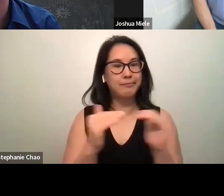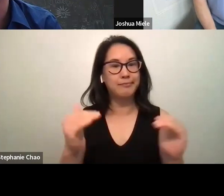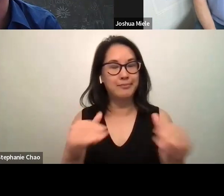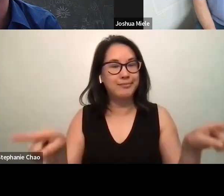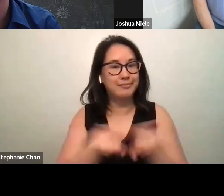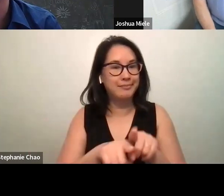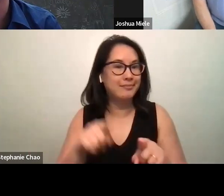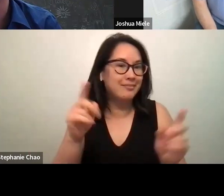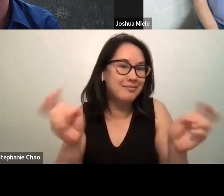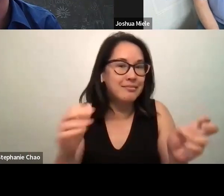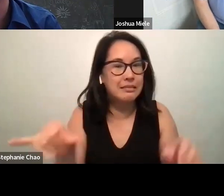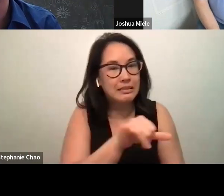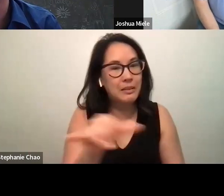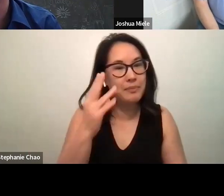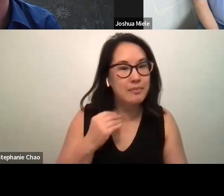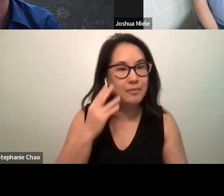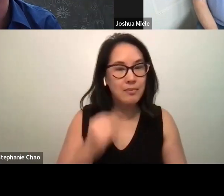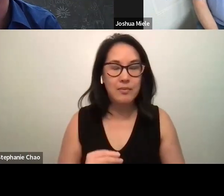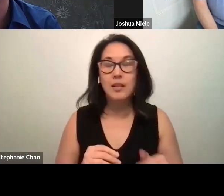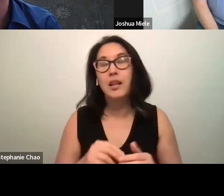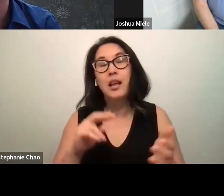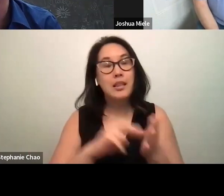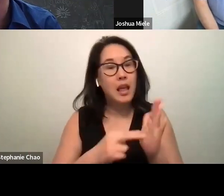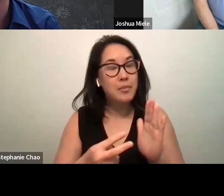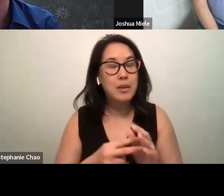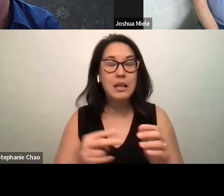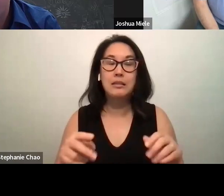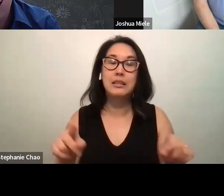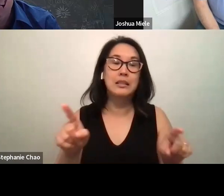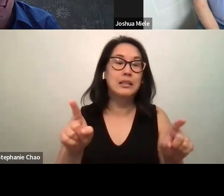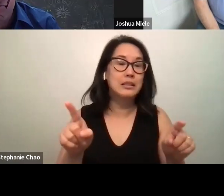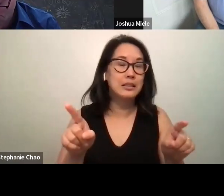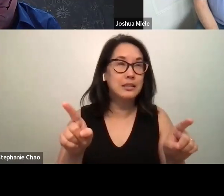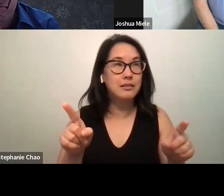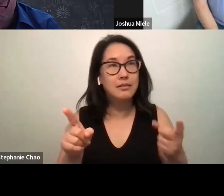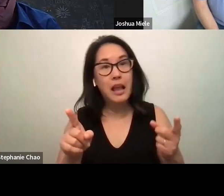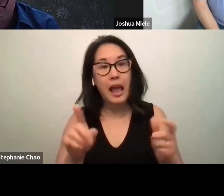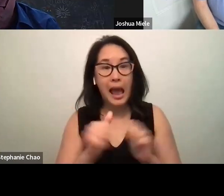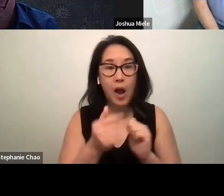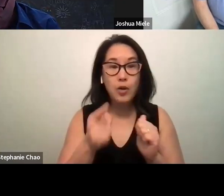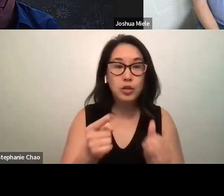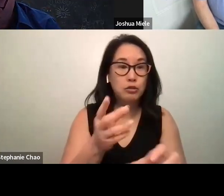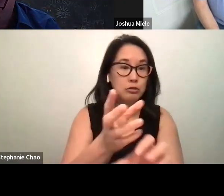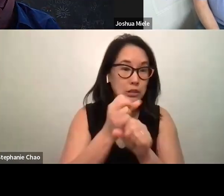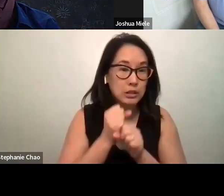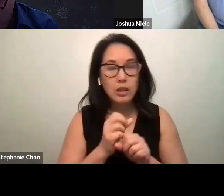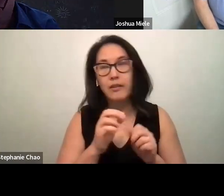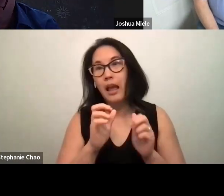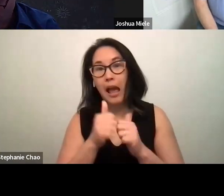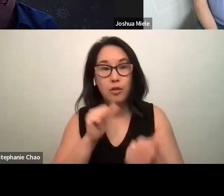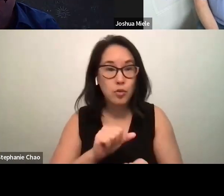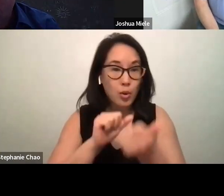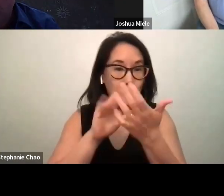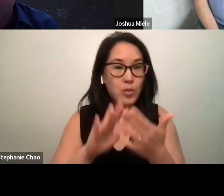the factor of sort of how much time it takes, how you get at it, how you approach it,